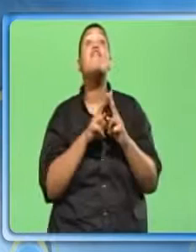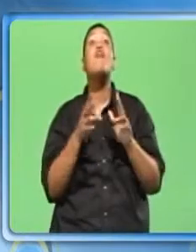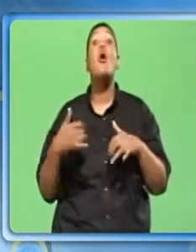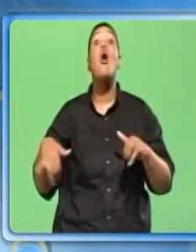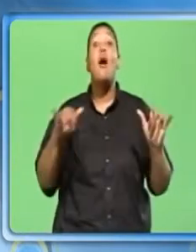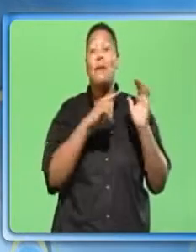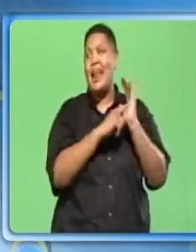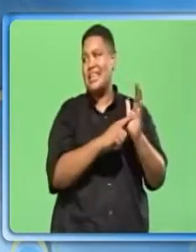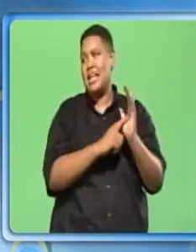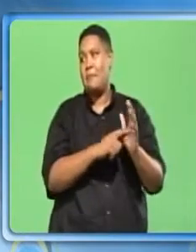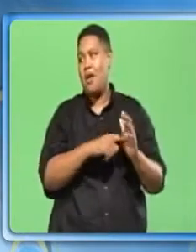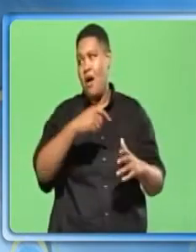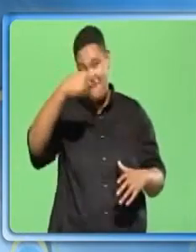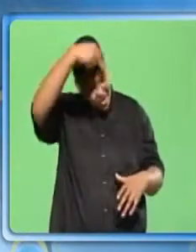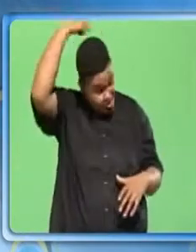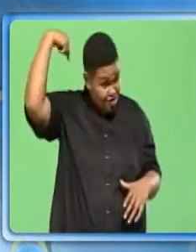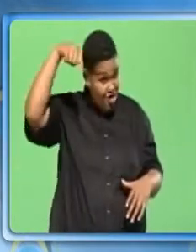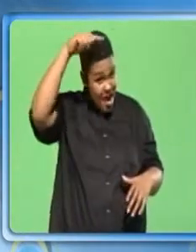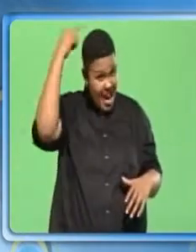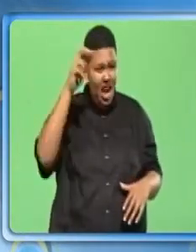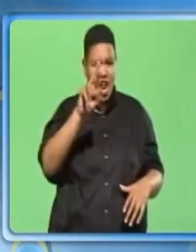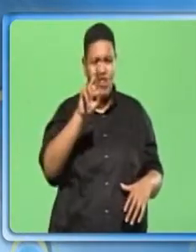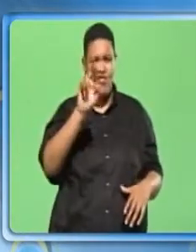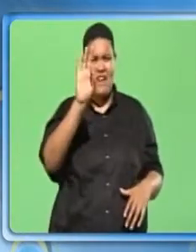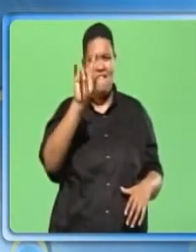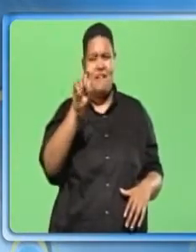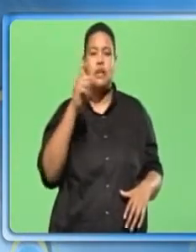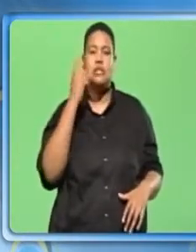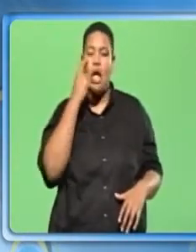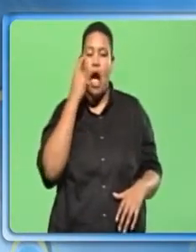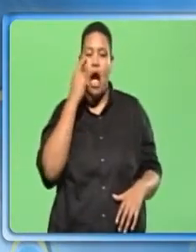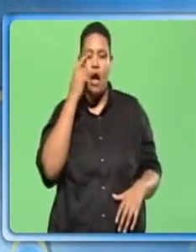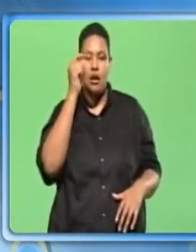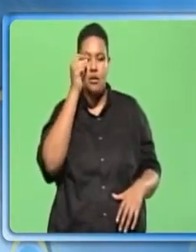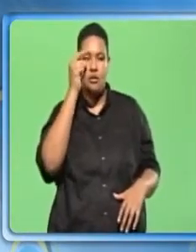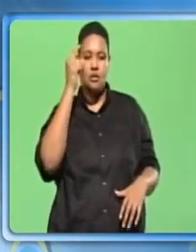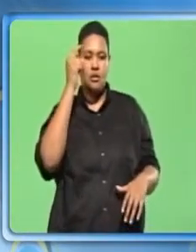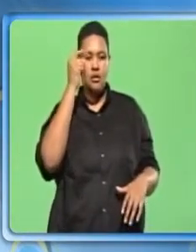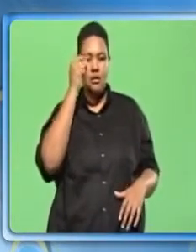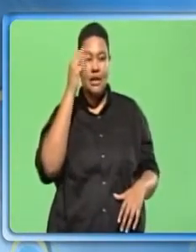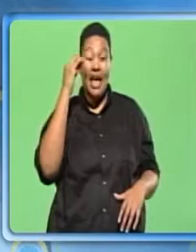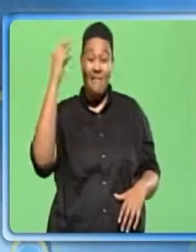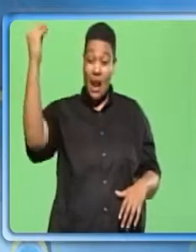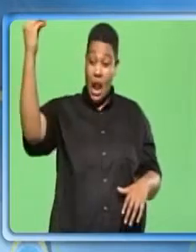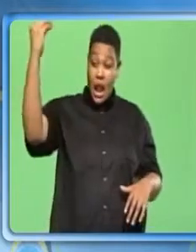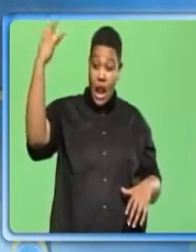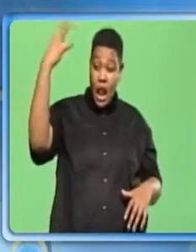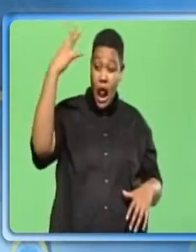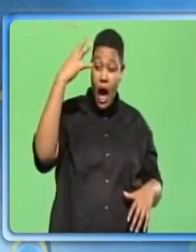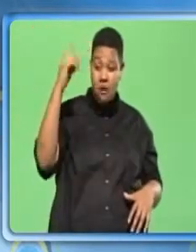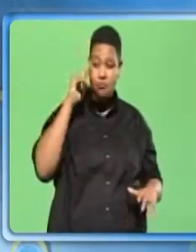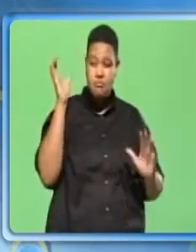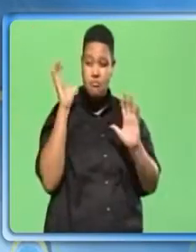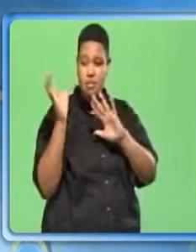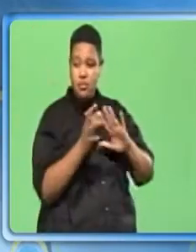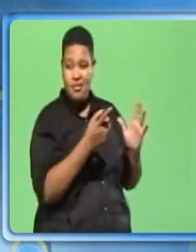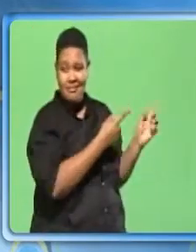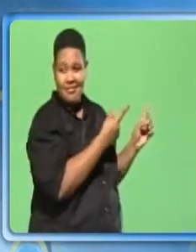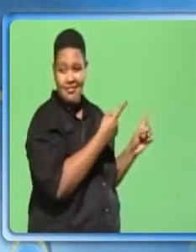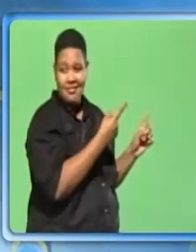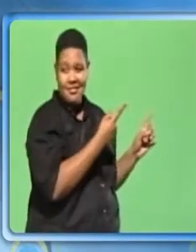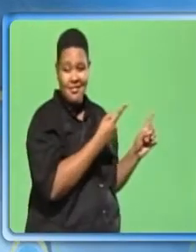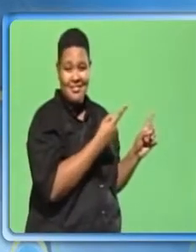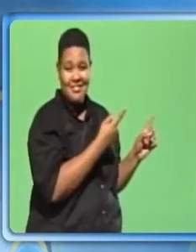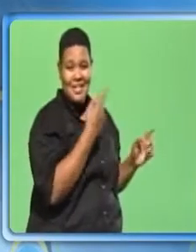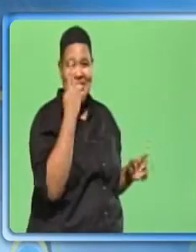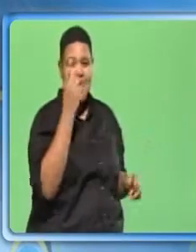of the cranial reflex is a pupil reflex. If a bright light is shone in your eye, a